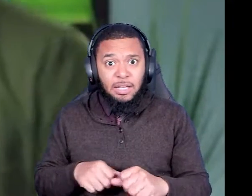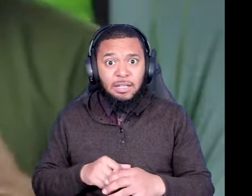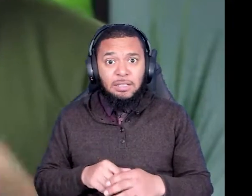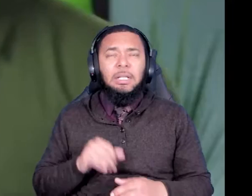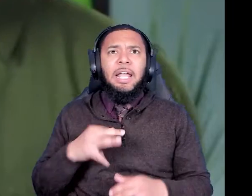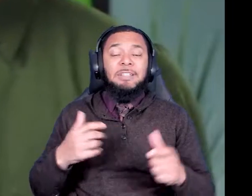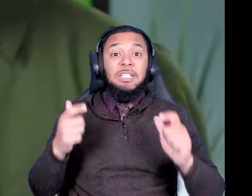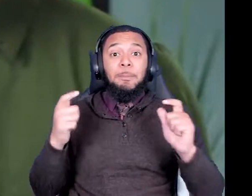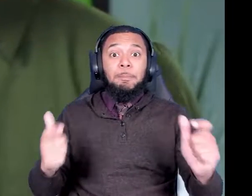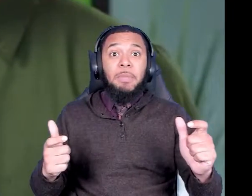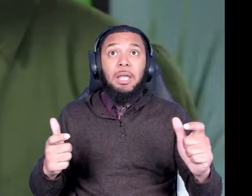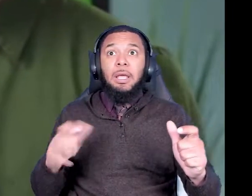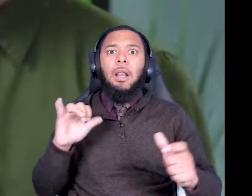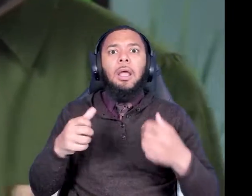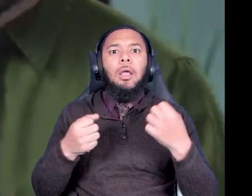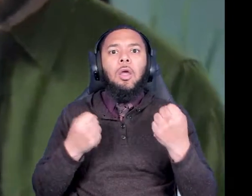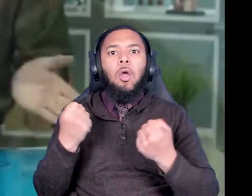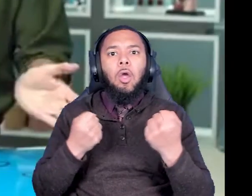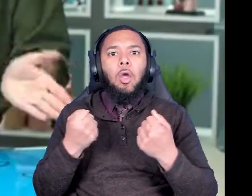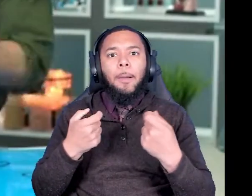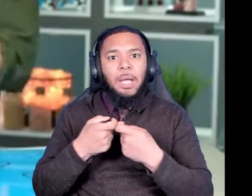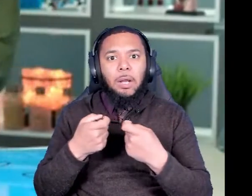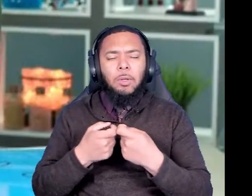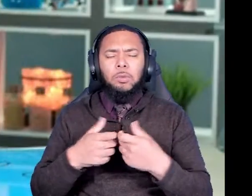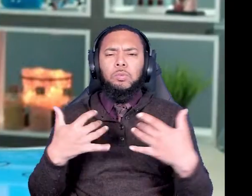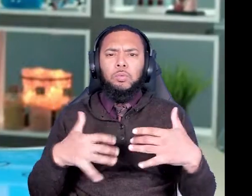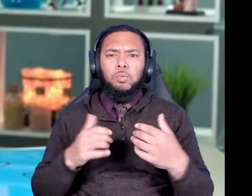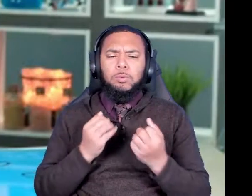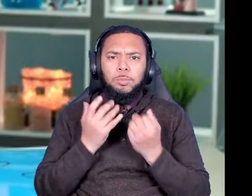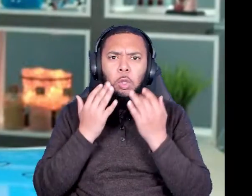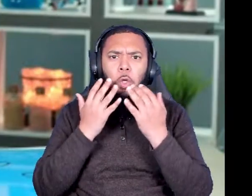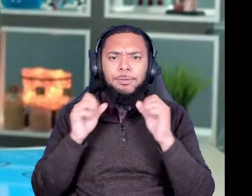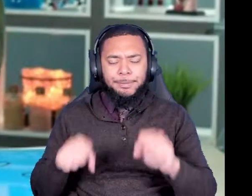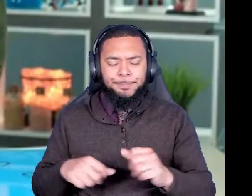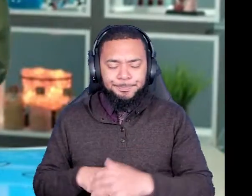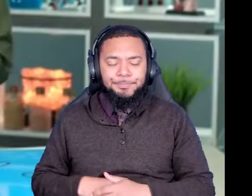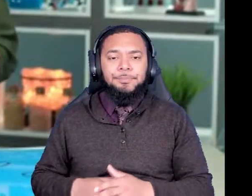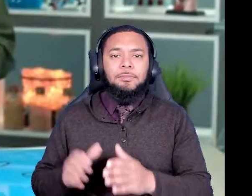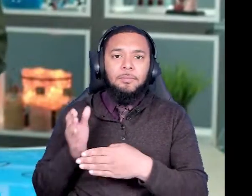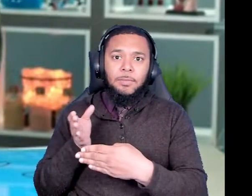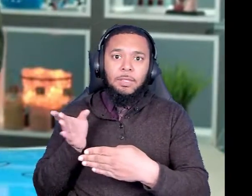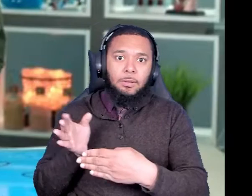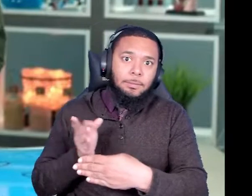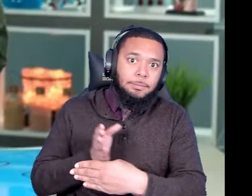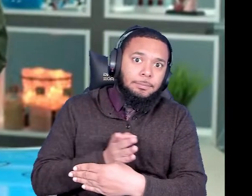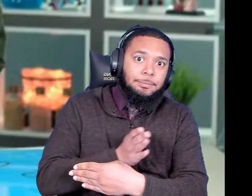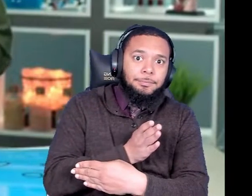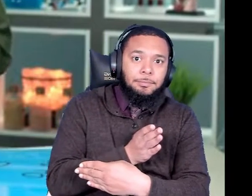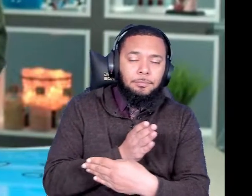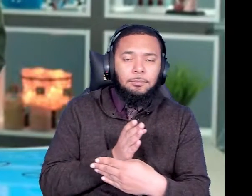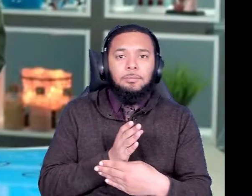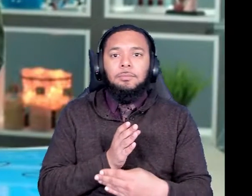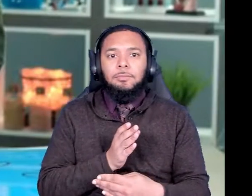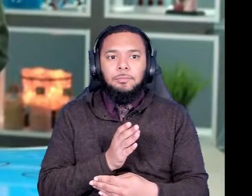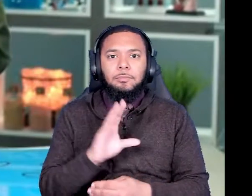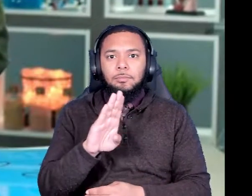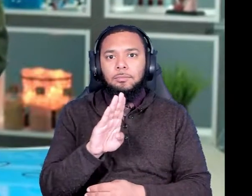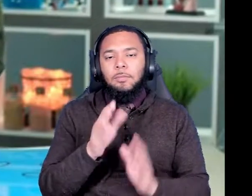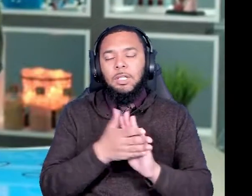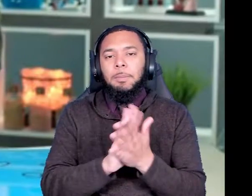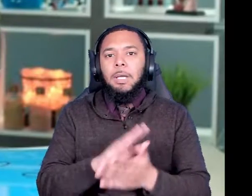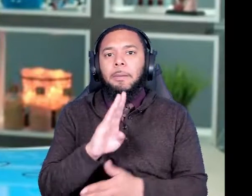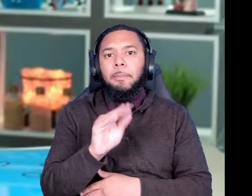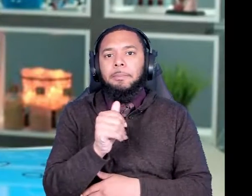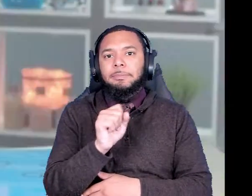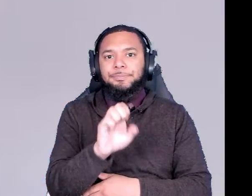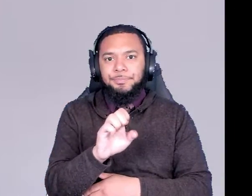larger battery, like a car battery or something like that. Moving back up the scale then, we're going to look at basic things. So